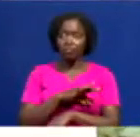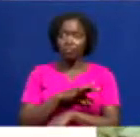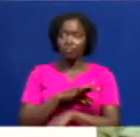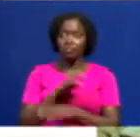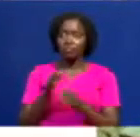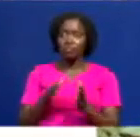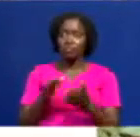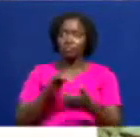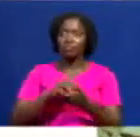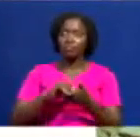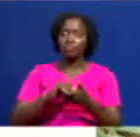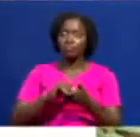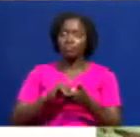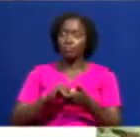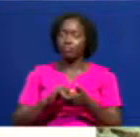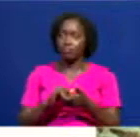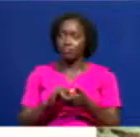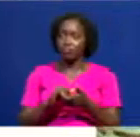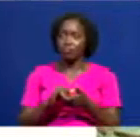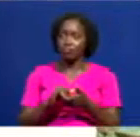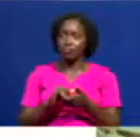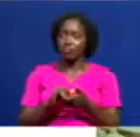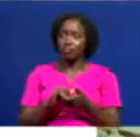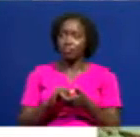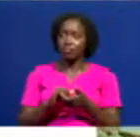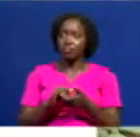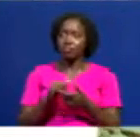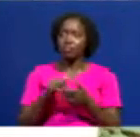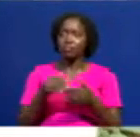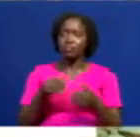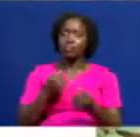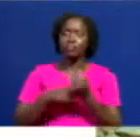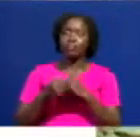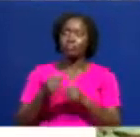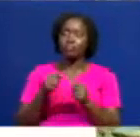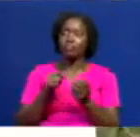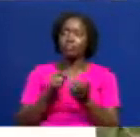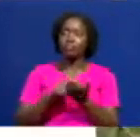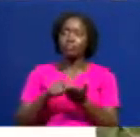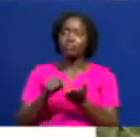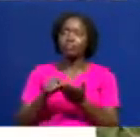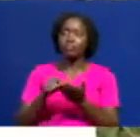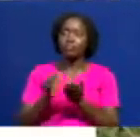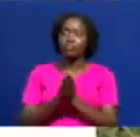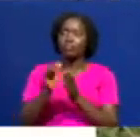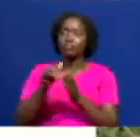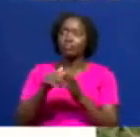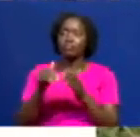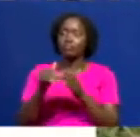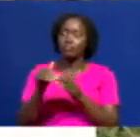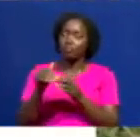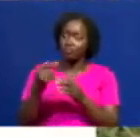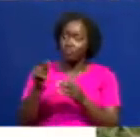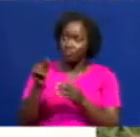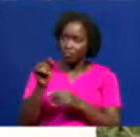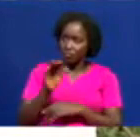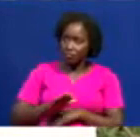allowed to engage in pelis activities, and basically they are allowed to plant their crops within a demarcated area